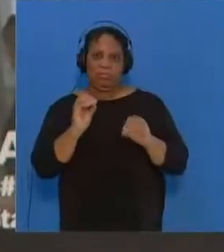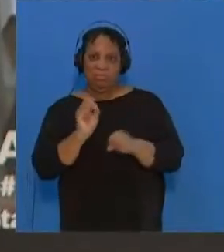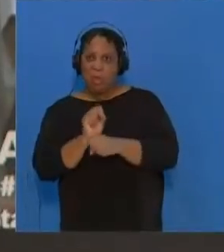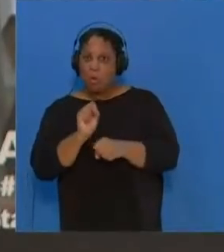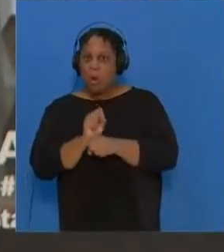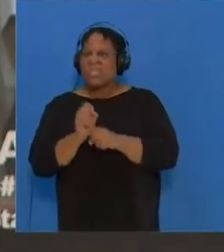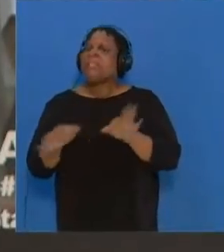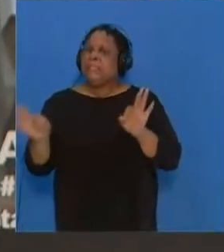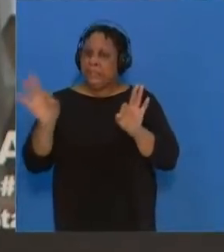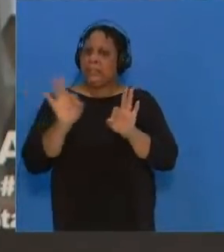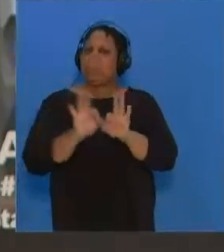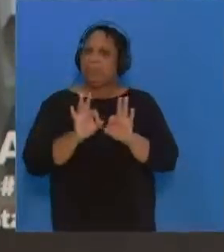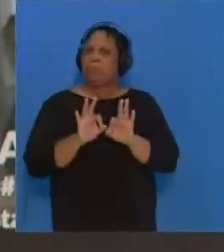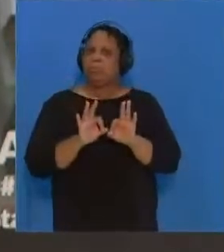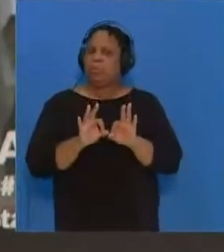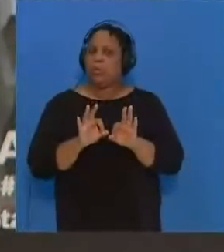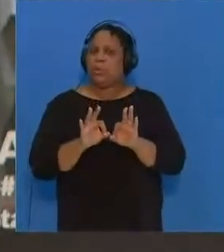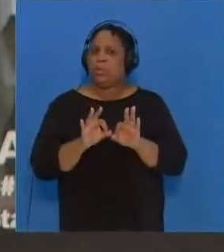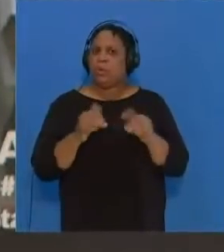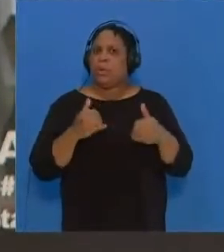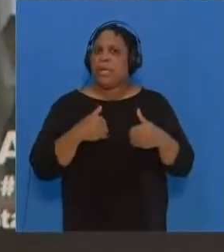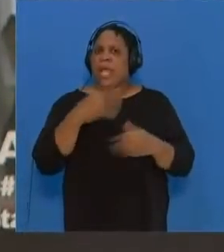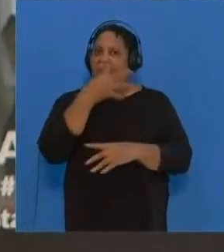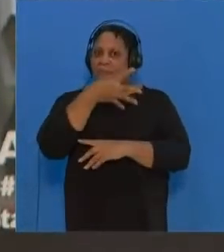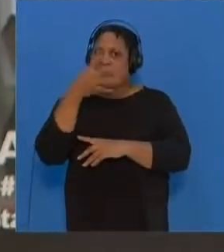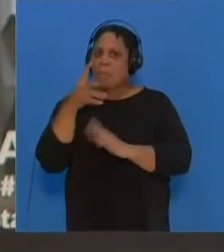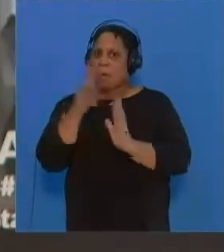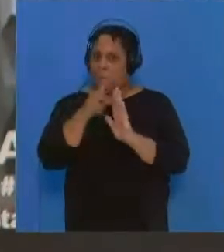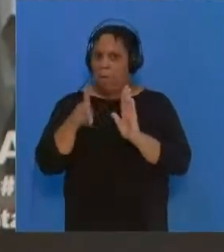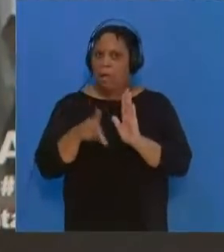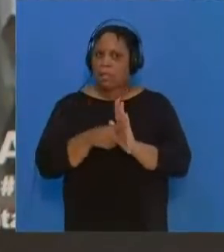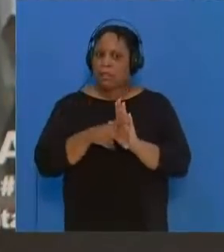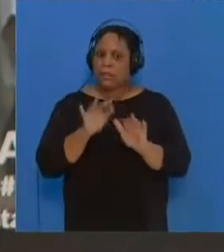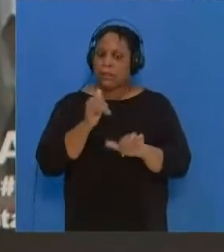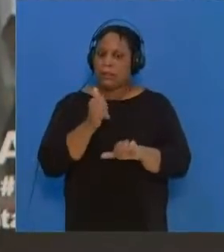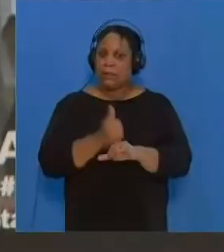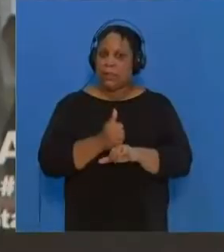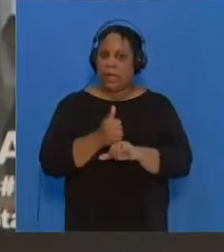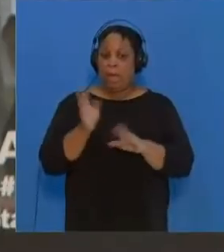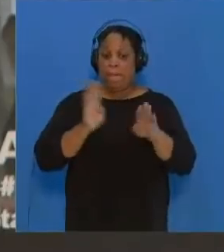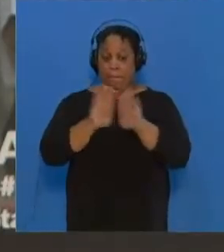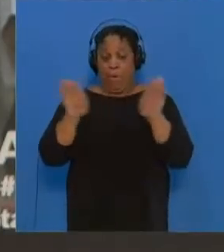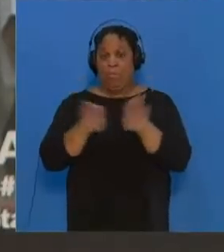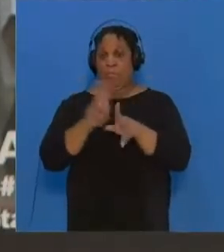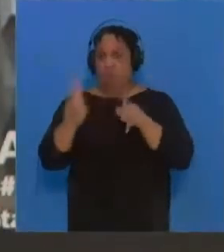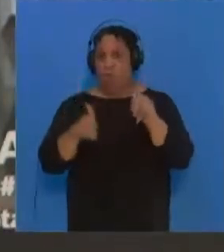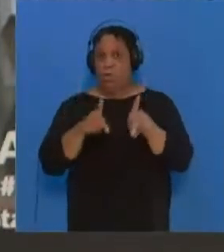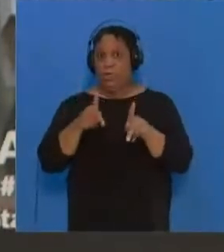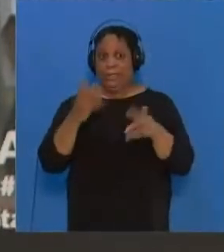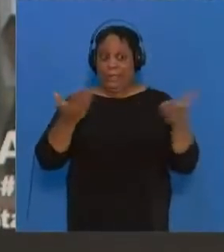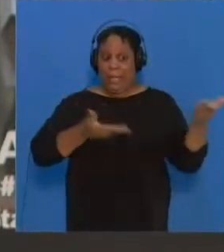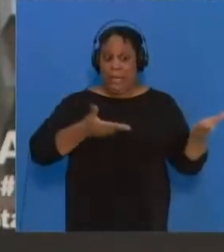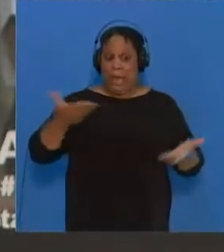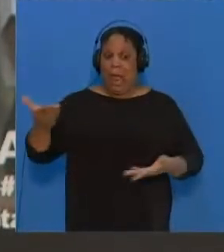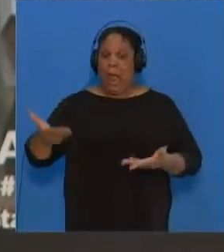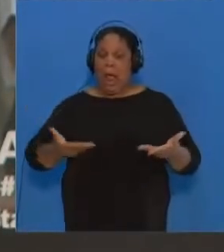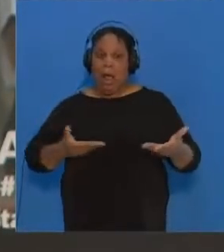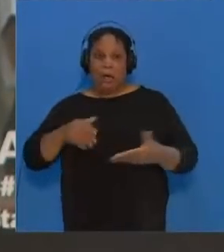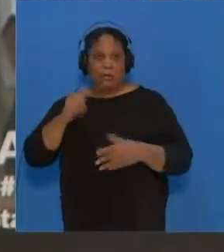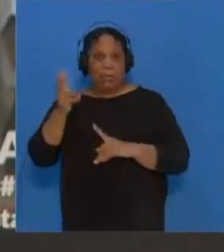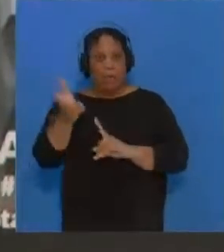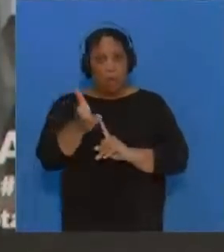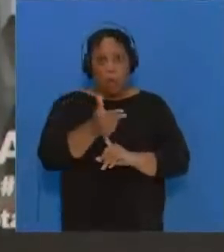very important that we have our immigration policies aligned, so that Bermudians who can be reemployed in other hotel